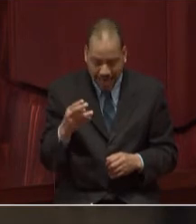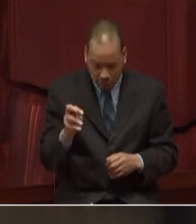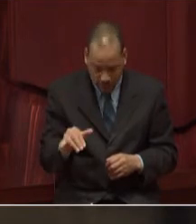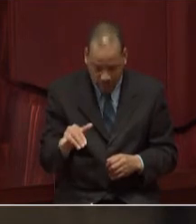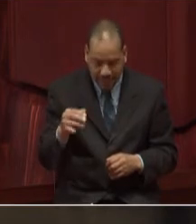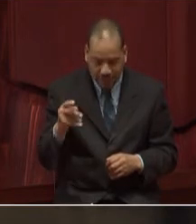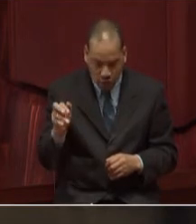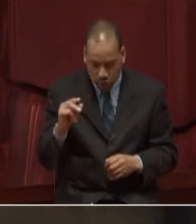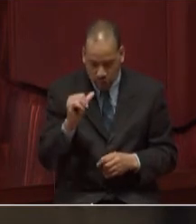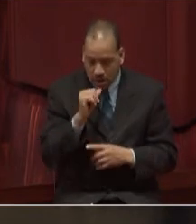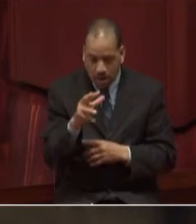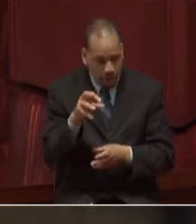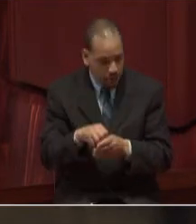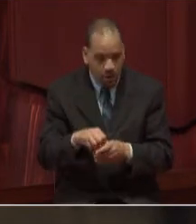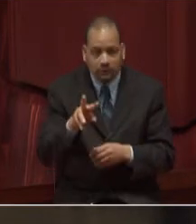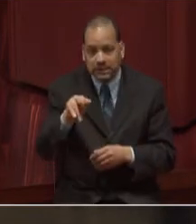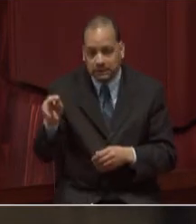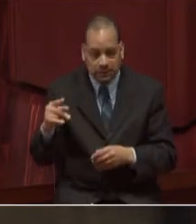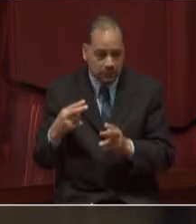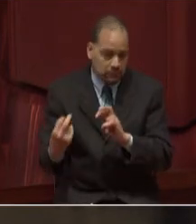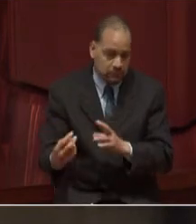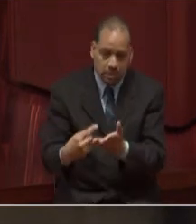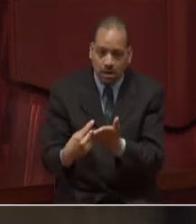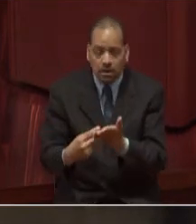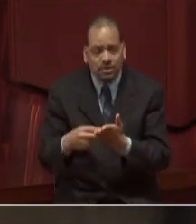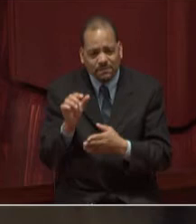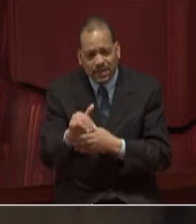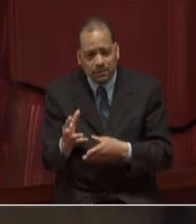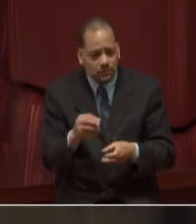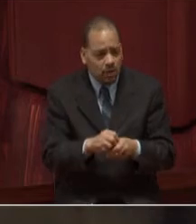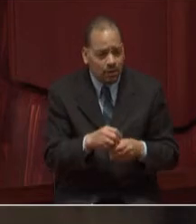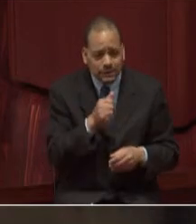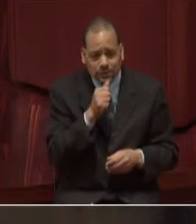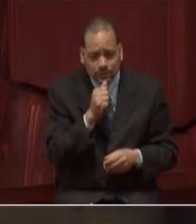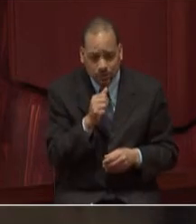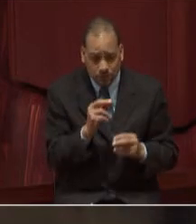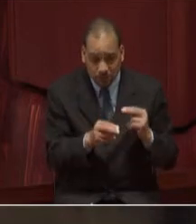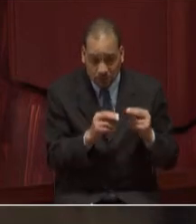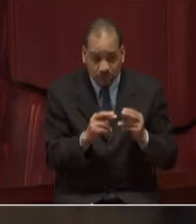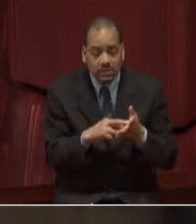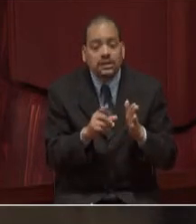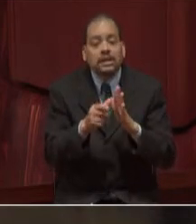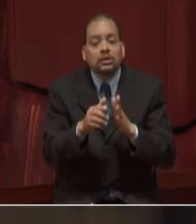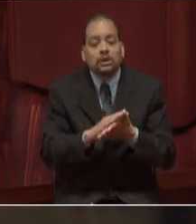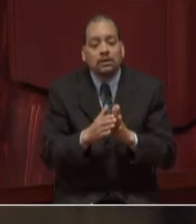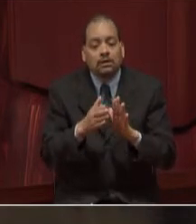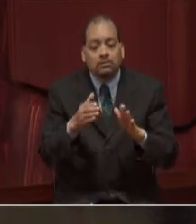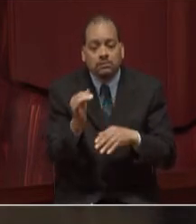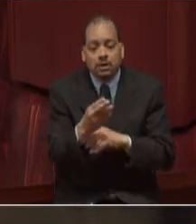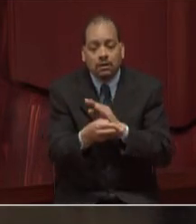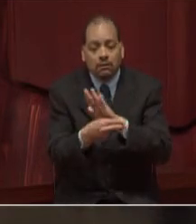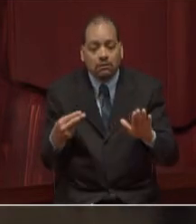sort of all piece of the secret negotiations, the agility, all the rest, and yet once he became Secretary of State, he had other more